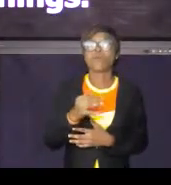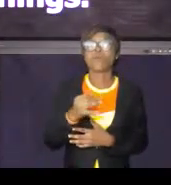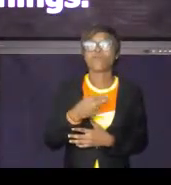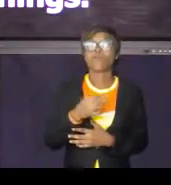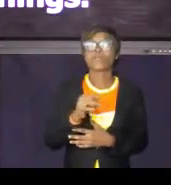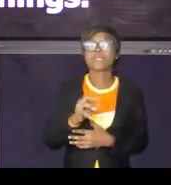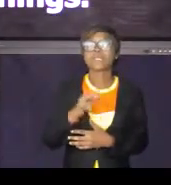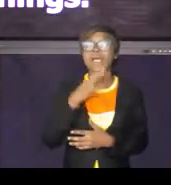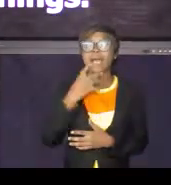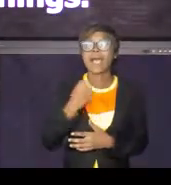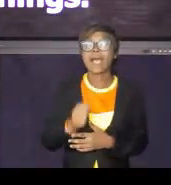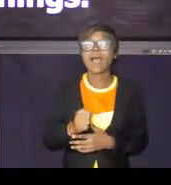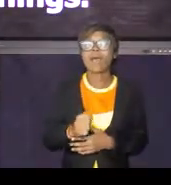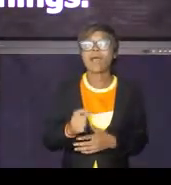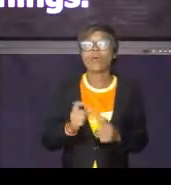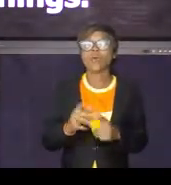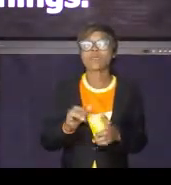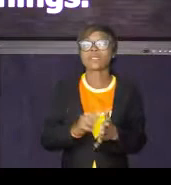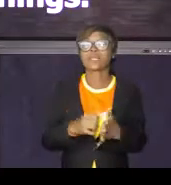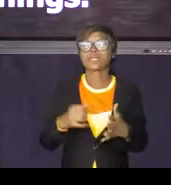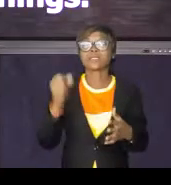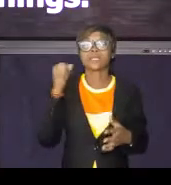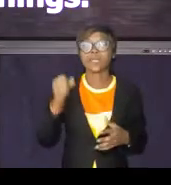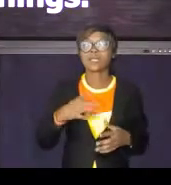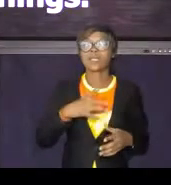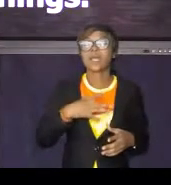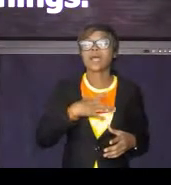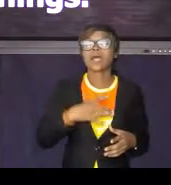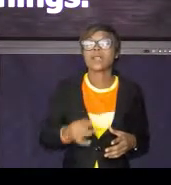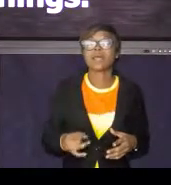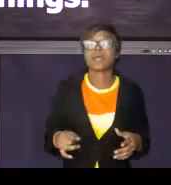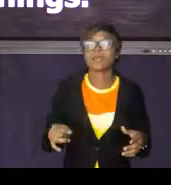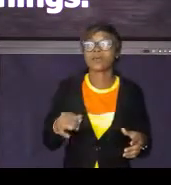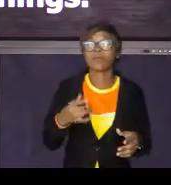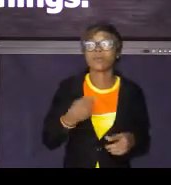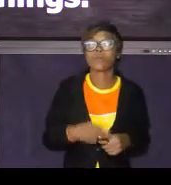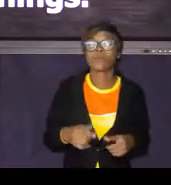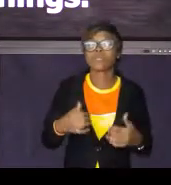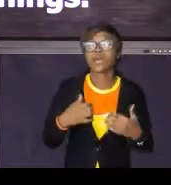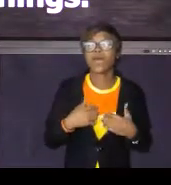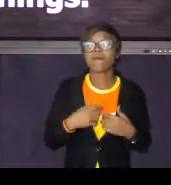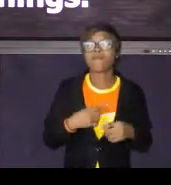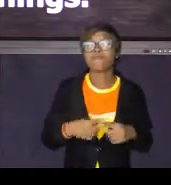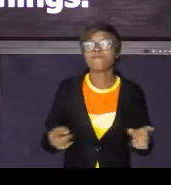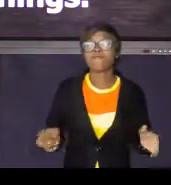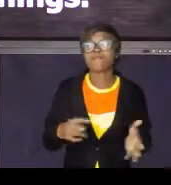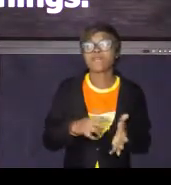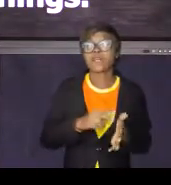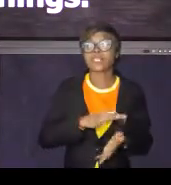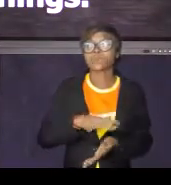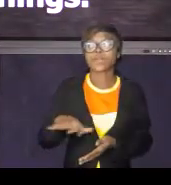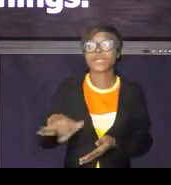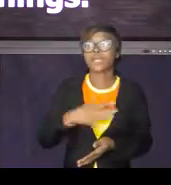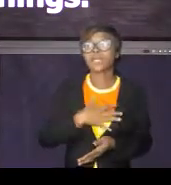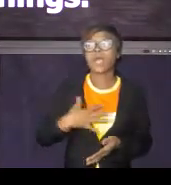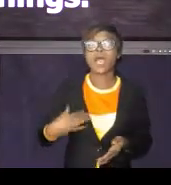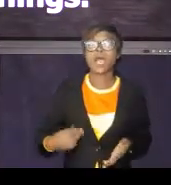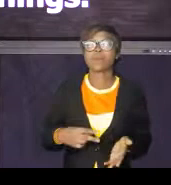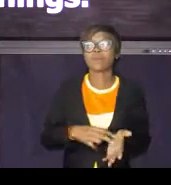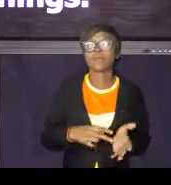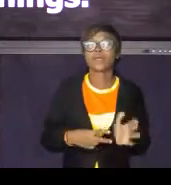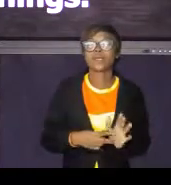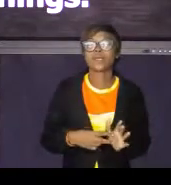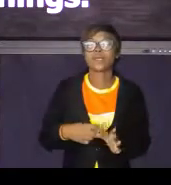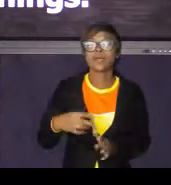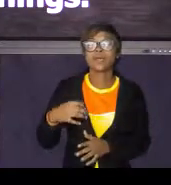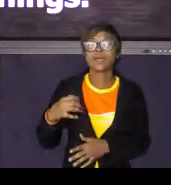Homophones are words that sound alike but have different spellings and meanings. Homophones are words that sound